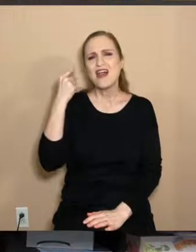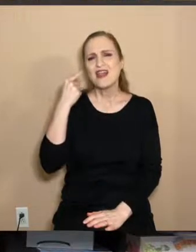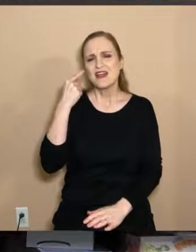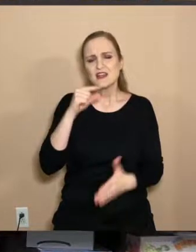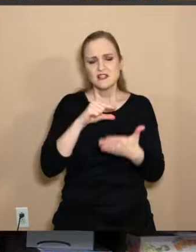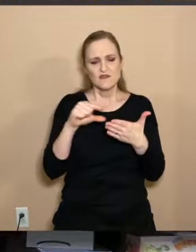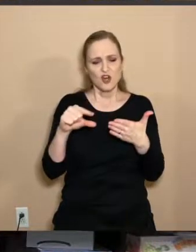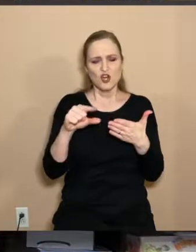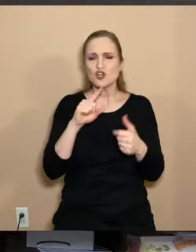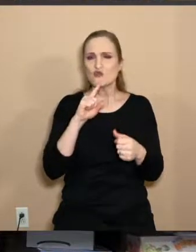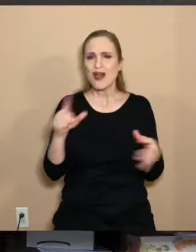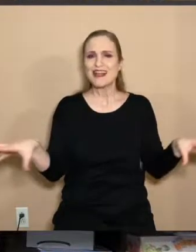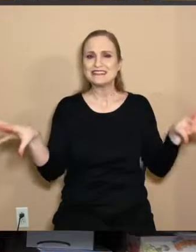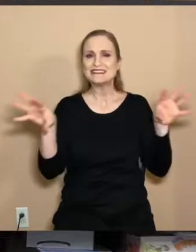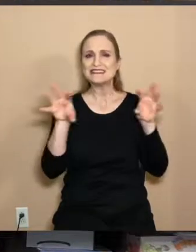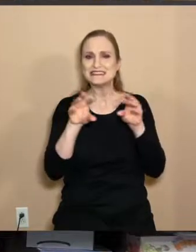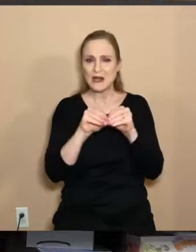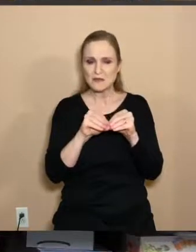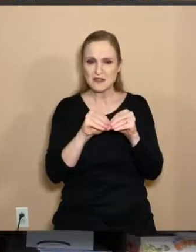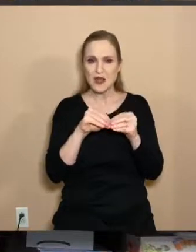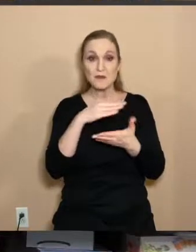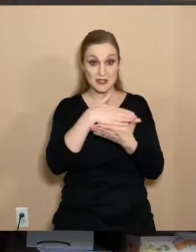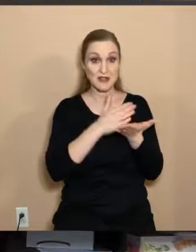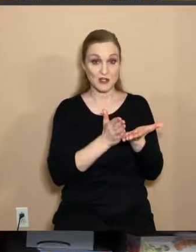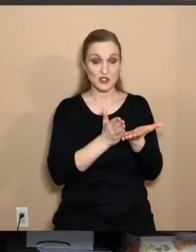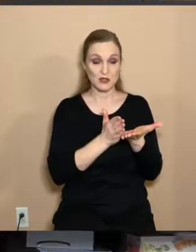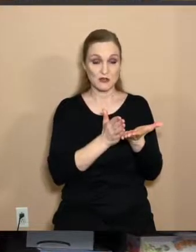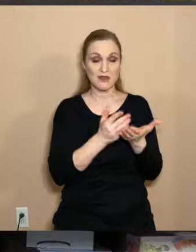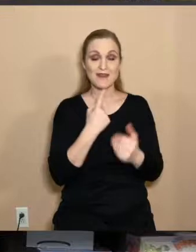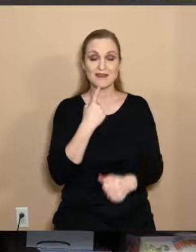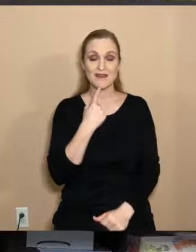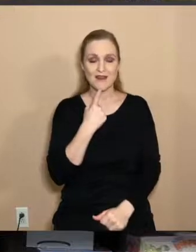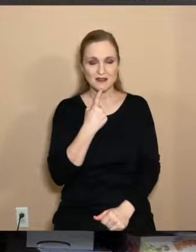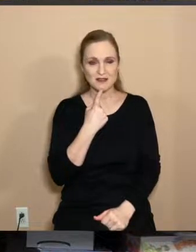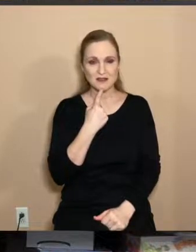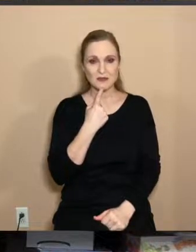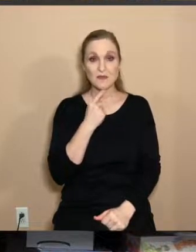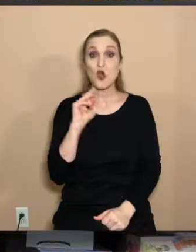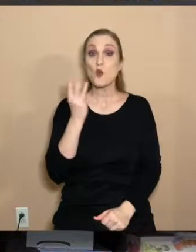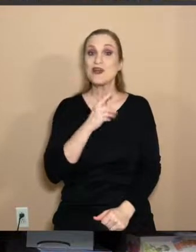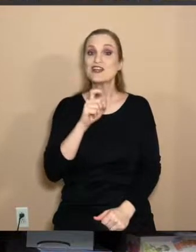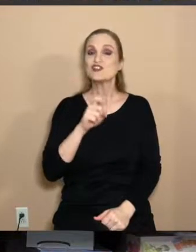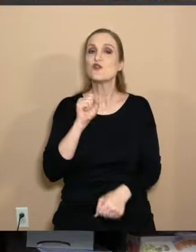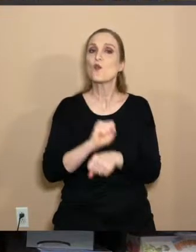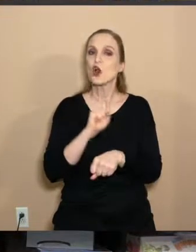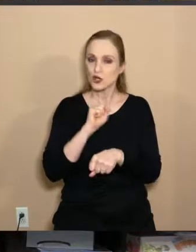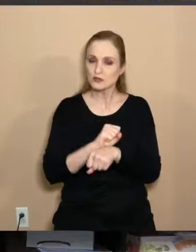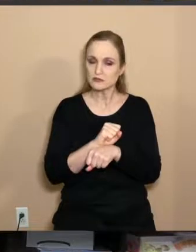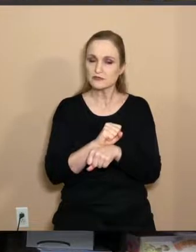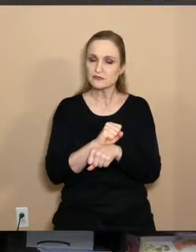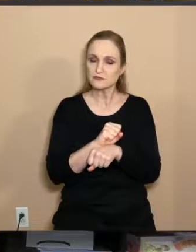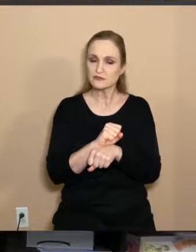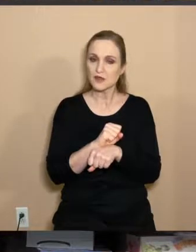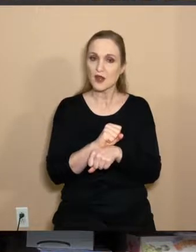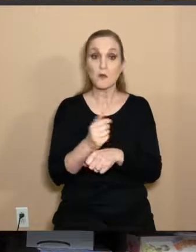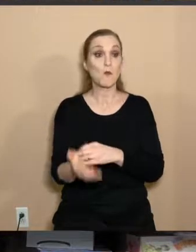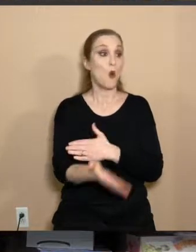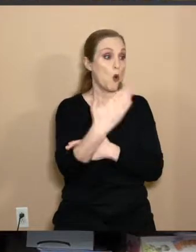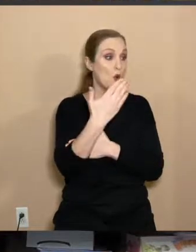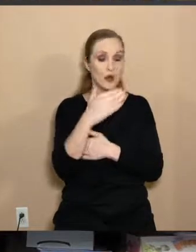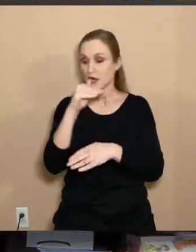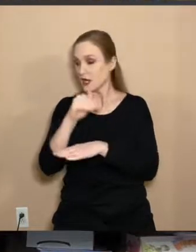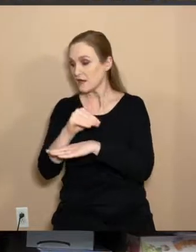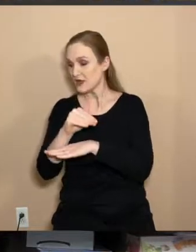verse, really sums up this section that says, we should work, morning,